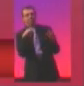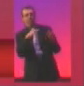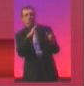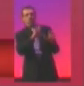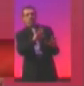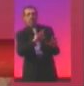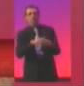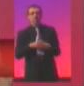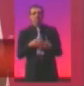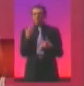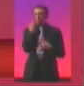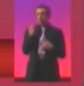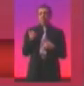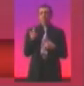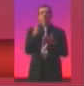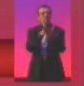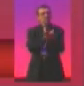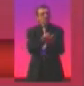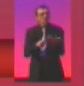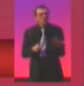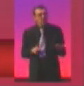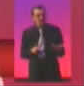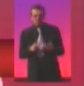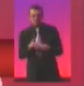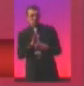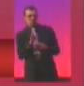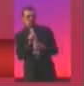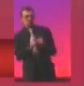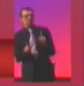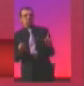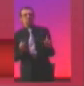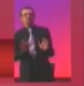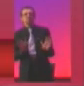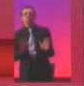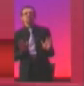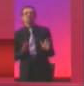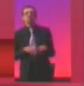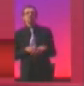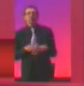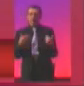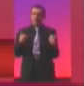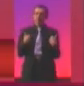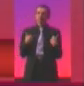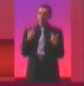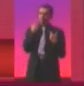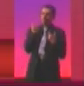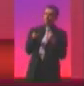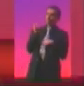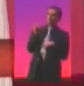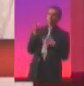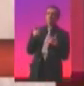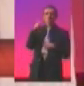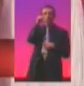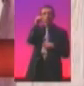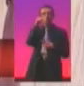me recently. She said, voting, she said, I don't do that. Conference, when we see that happening, we